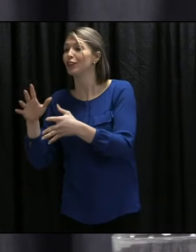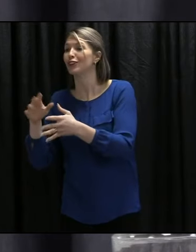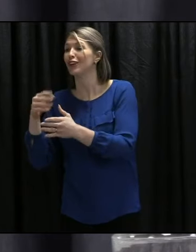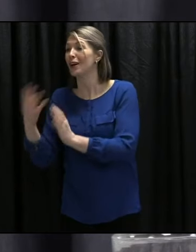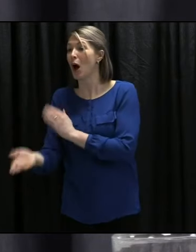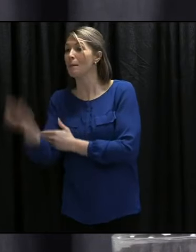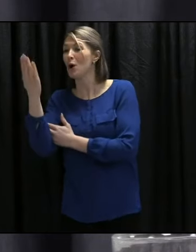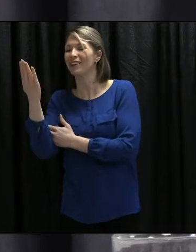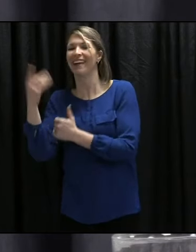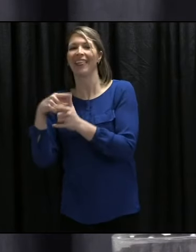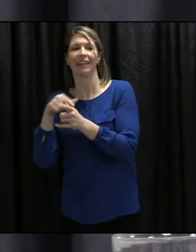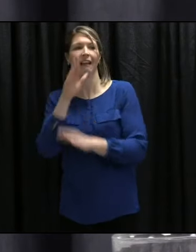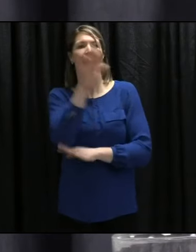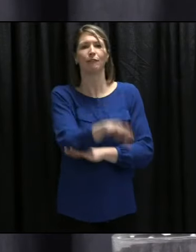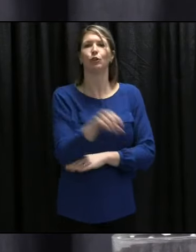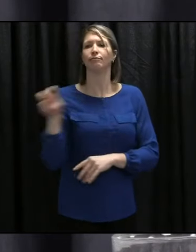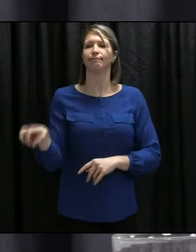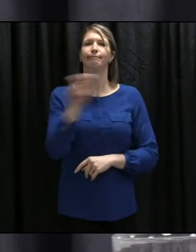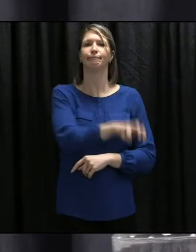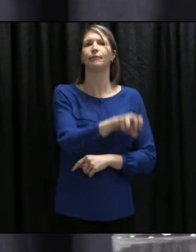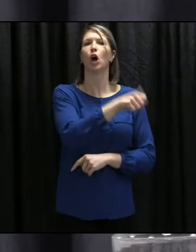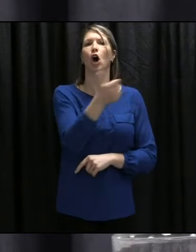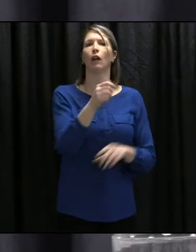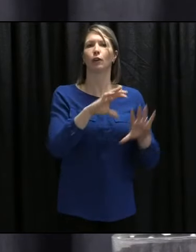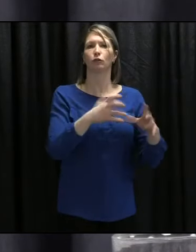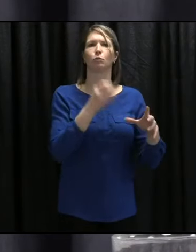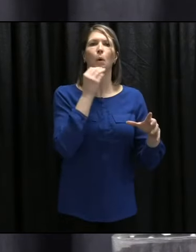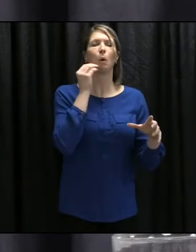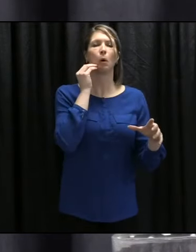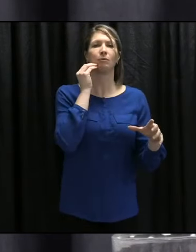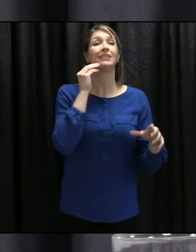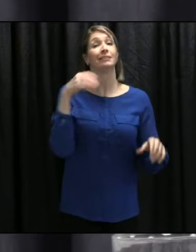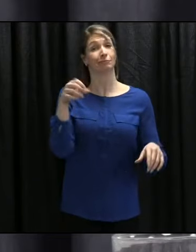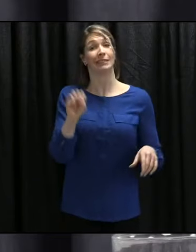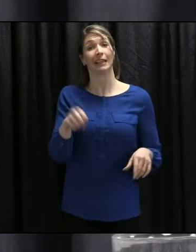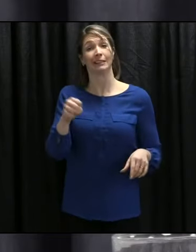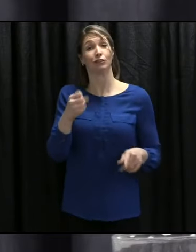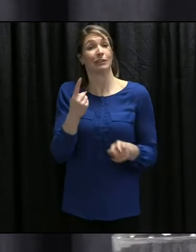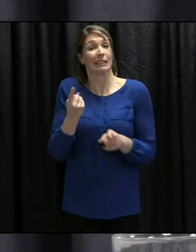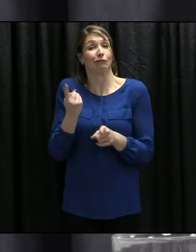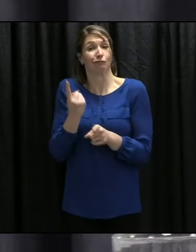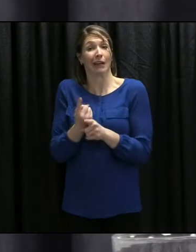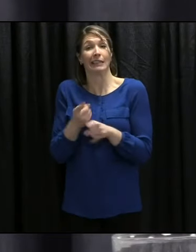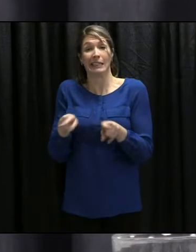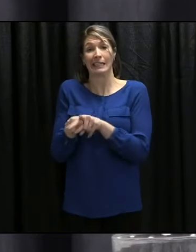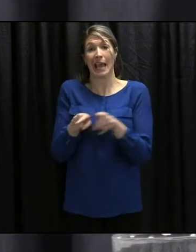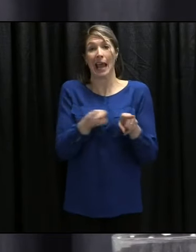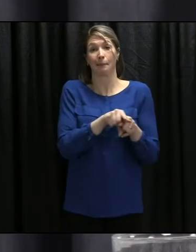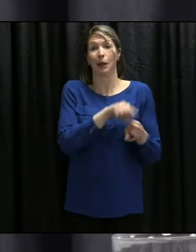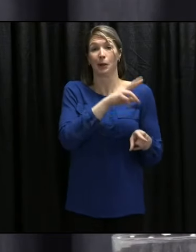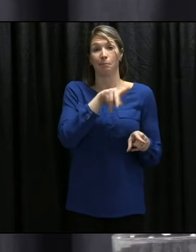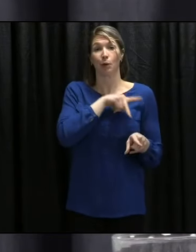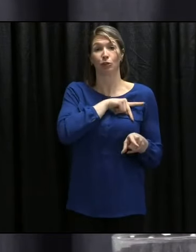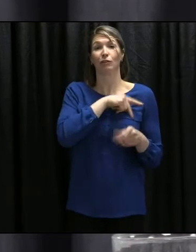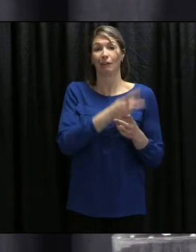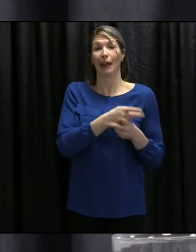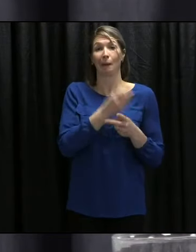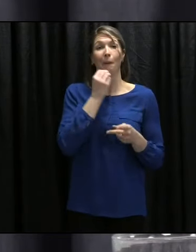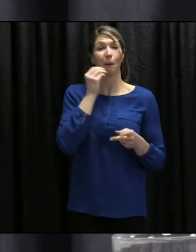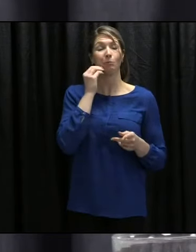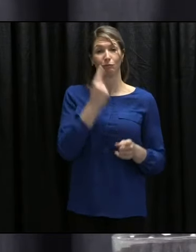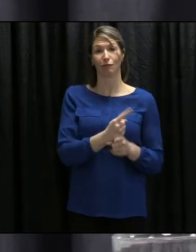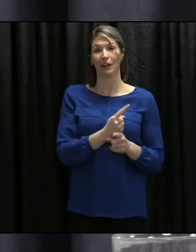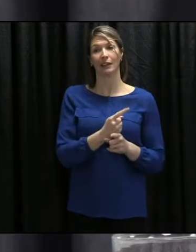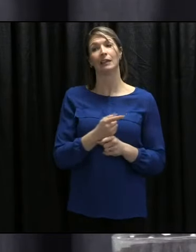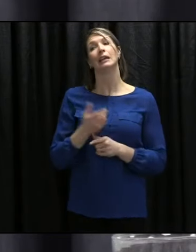of concern for us too, because, as you quite rightly pointed out, the people who live in those kind of settings will have a great